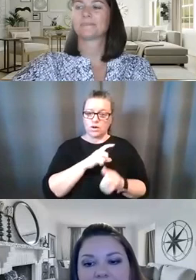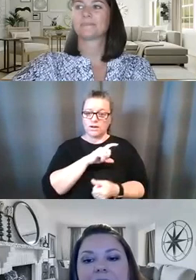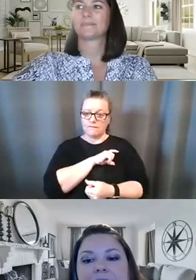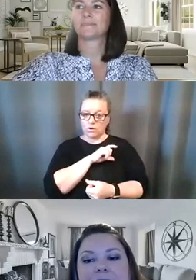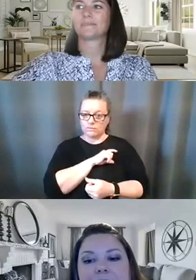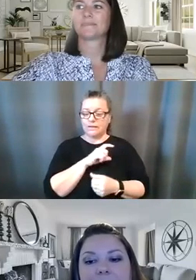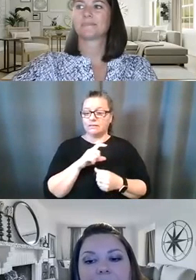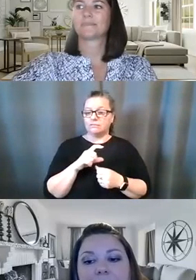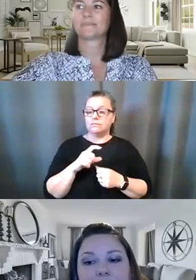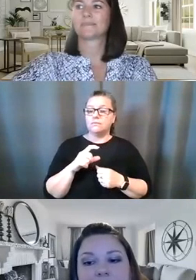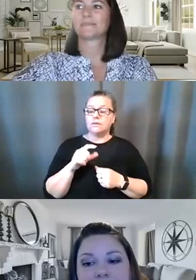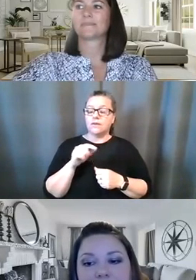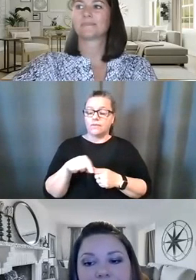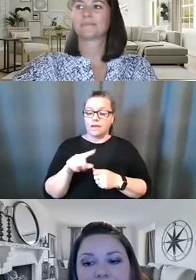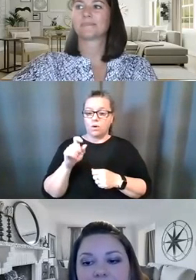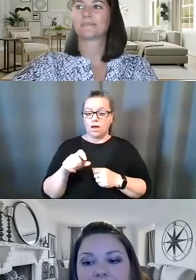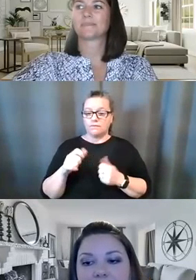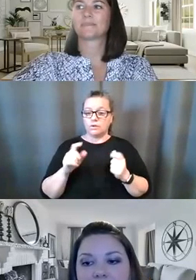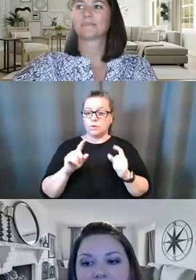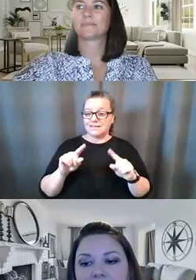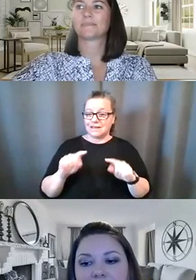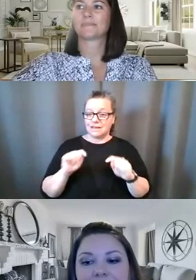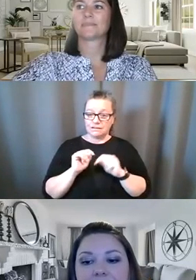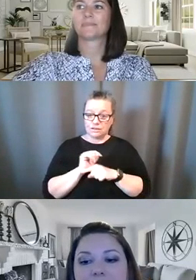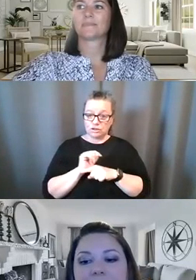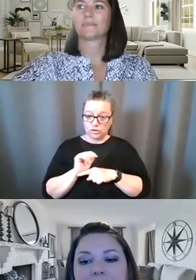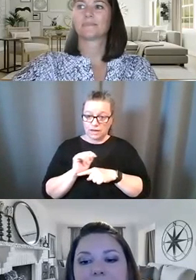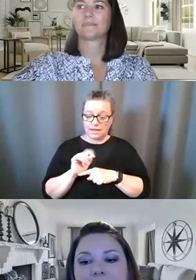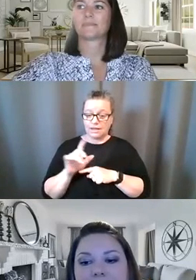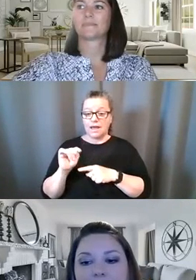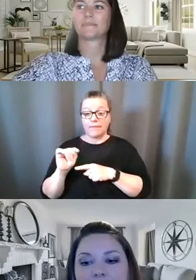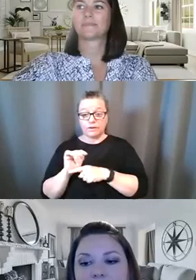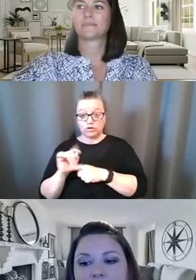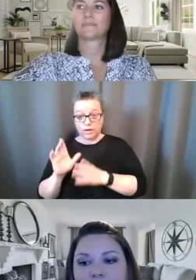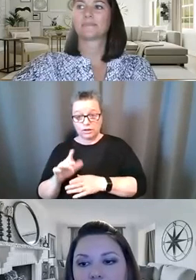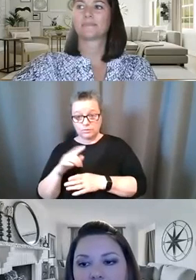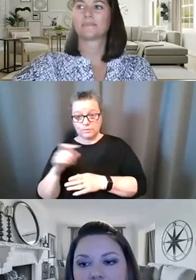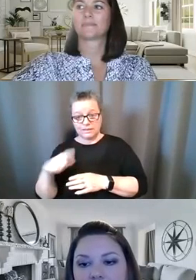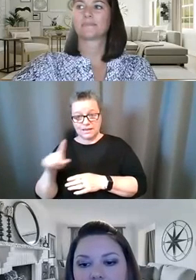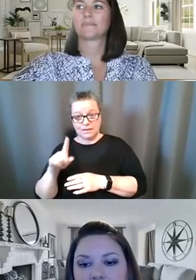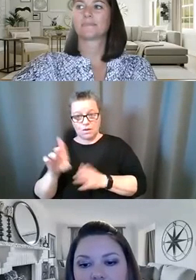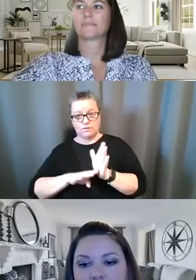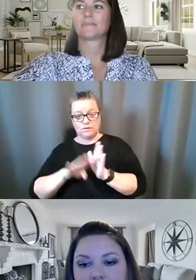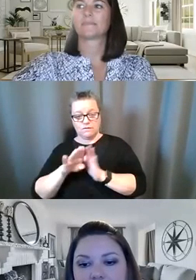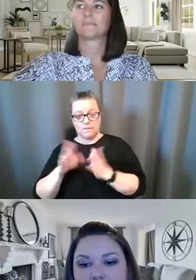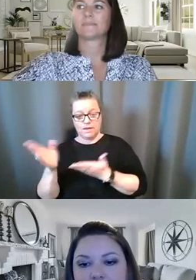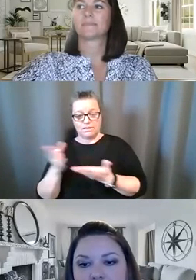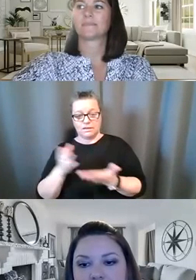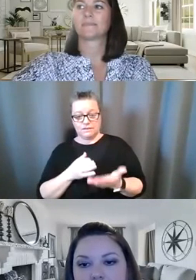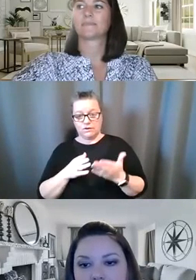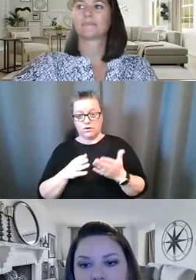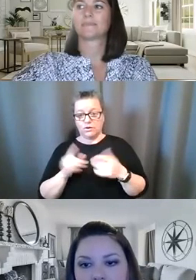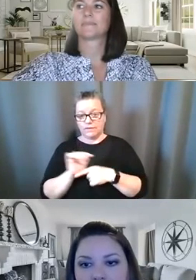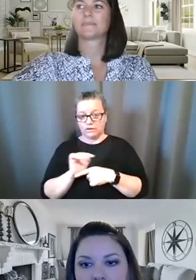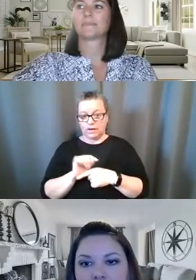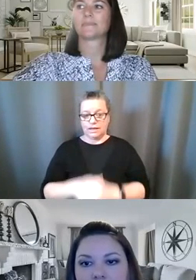officers because they will have to attend the training, and our trainers because they will have to develop and deliver the training.